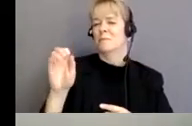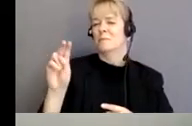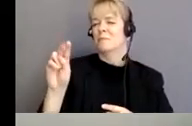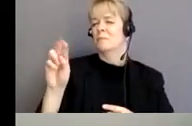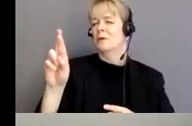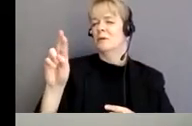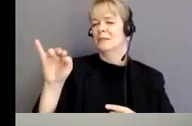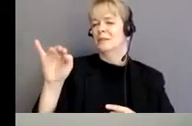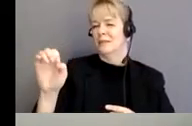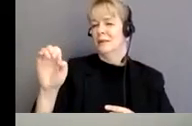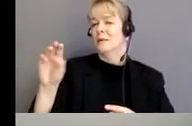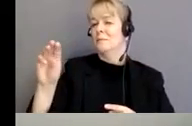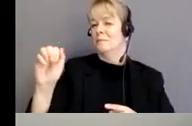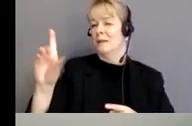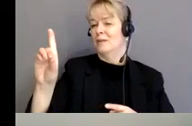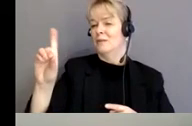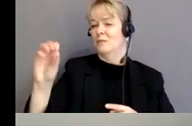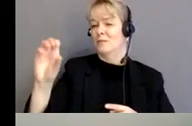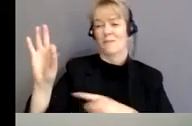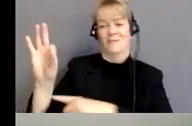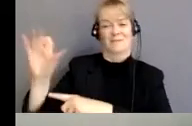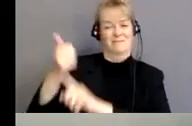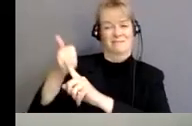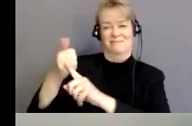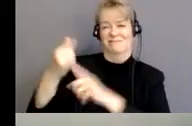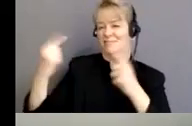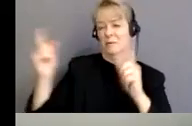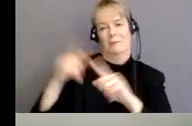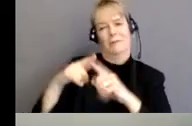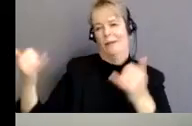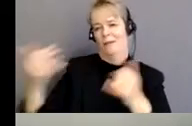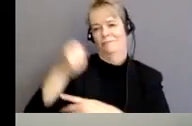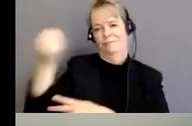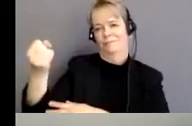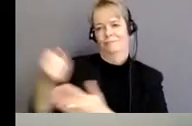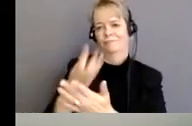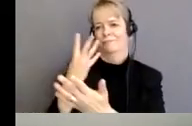he's now in prison for the rest of his life. Let's have the next slide, please.